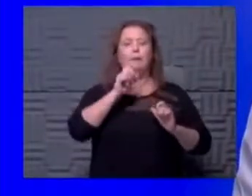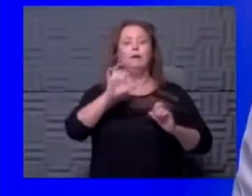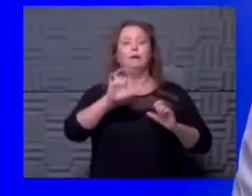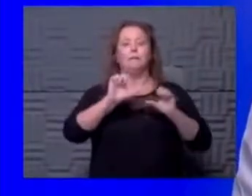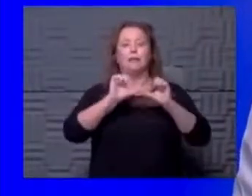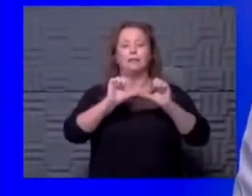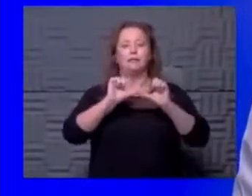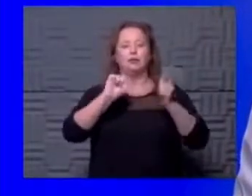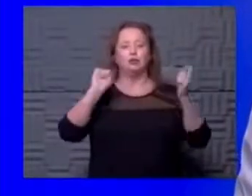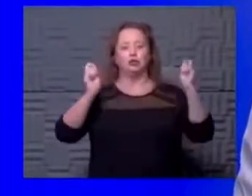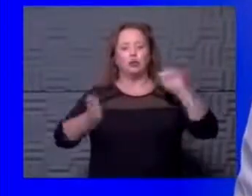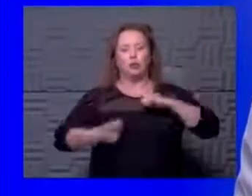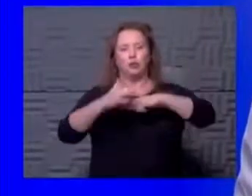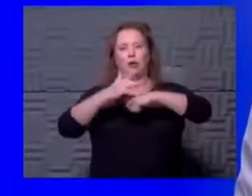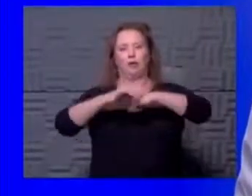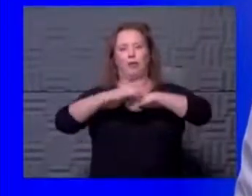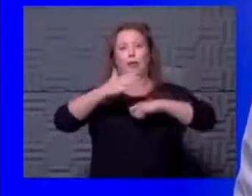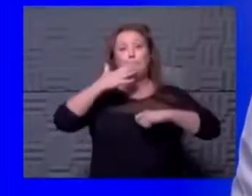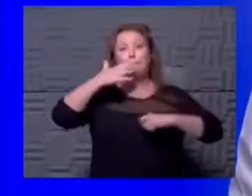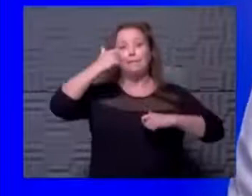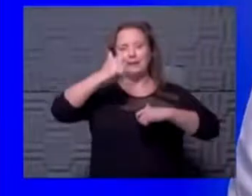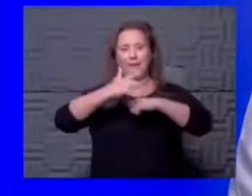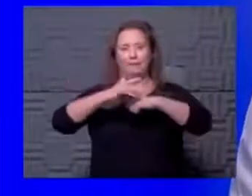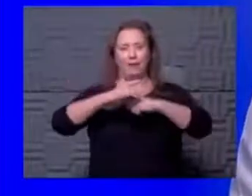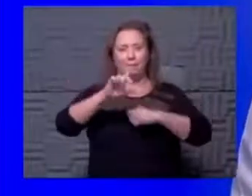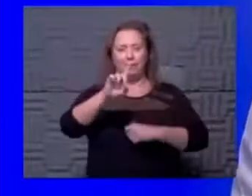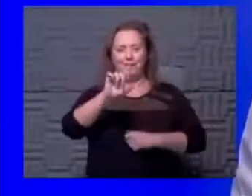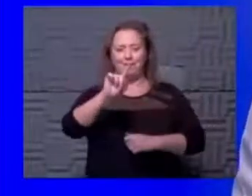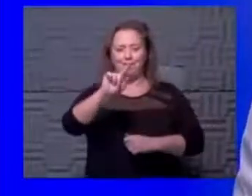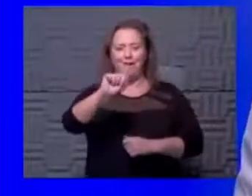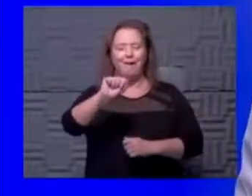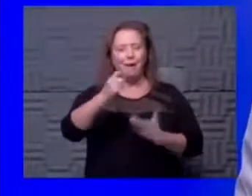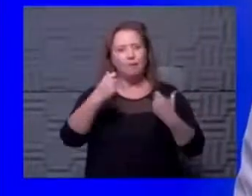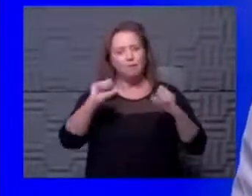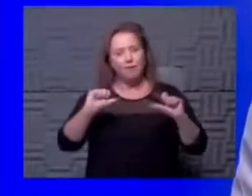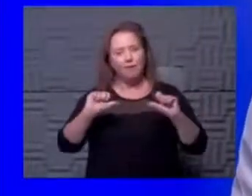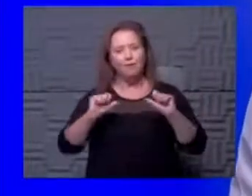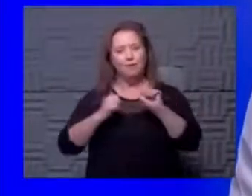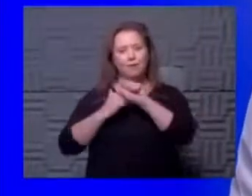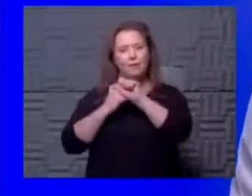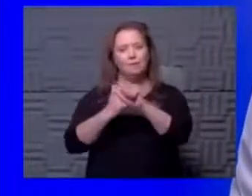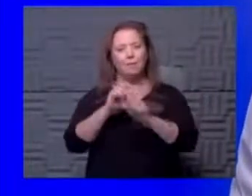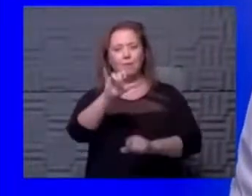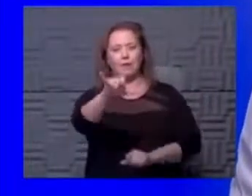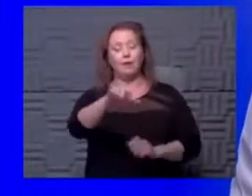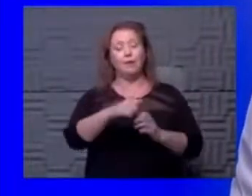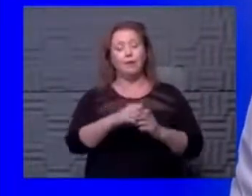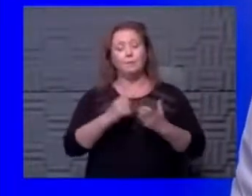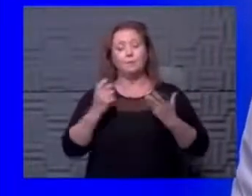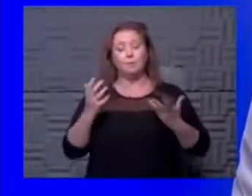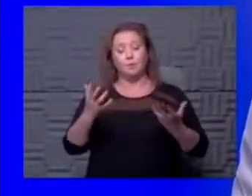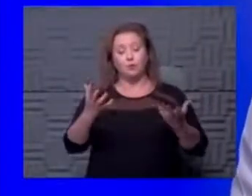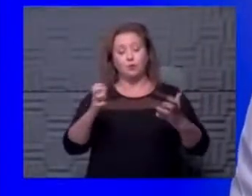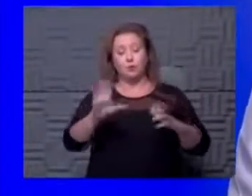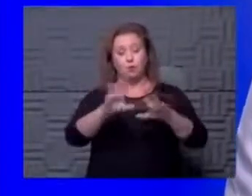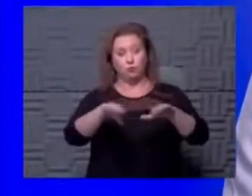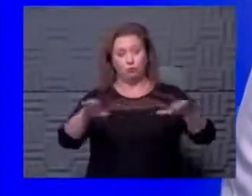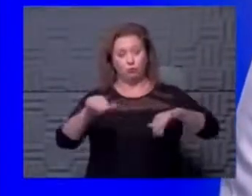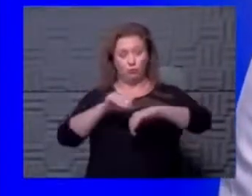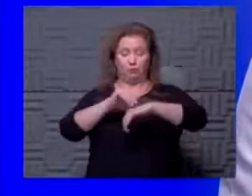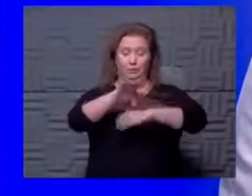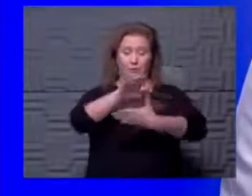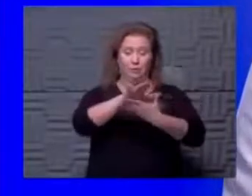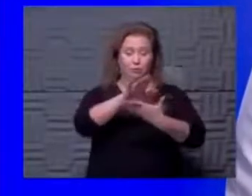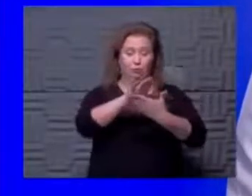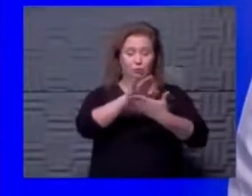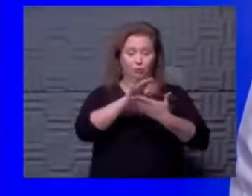on the available data, the best available data. So we are trying to keep up and do that. Now, do you want your children to go to school